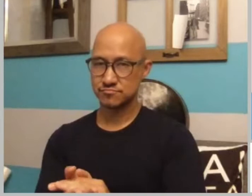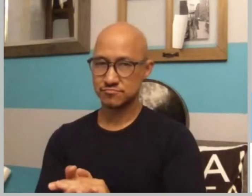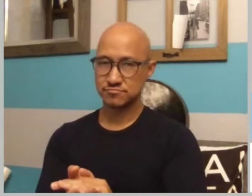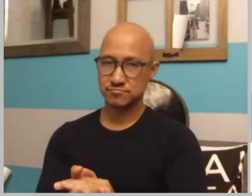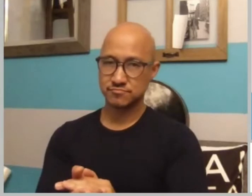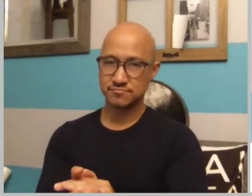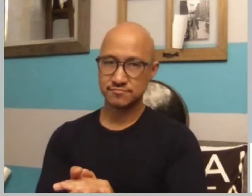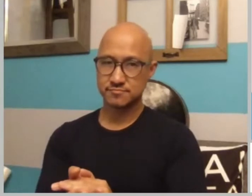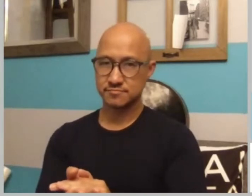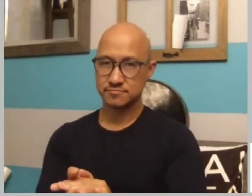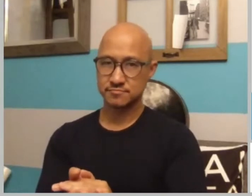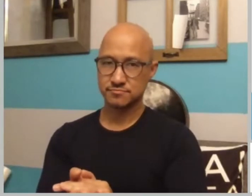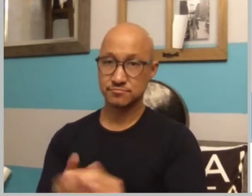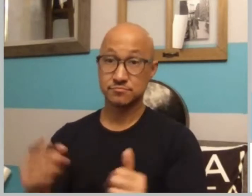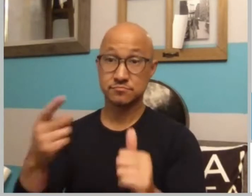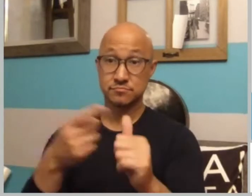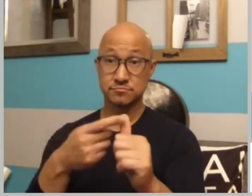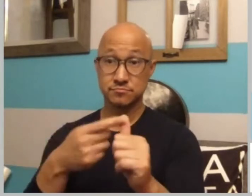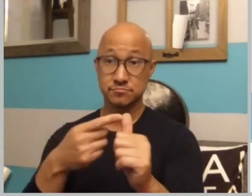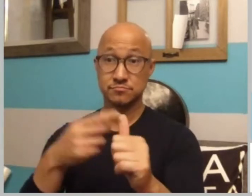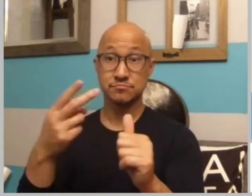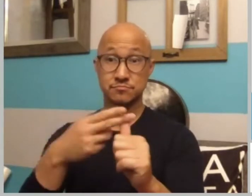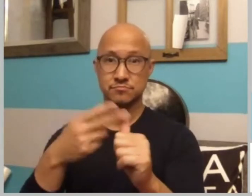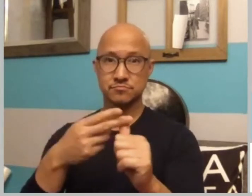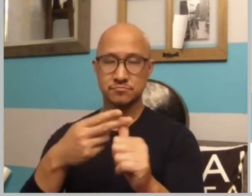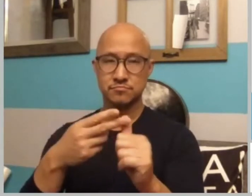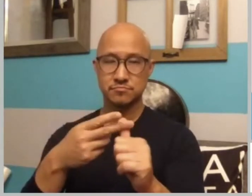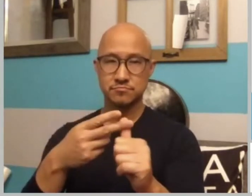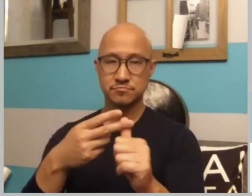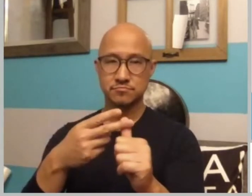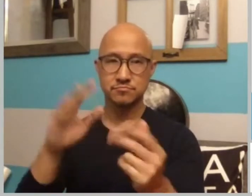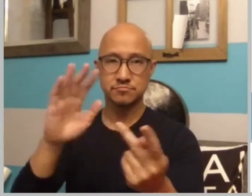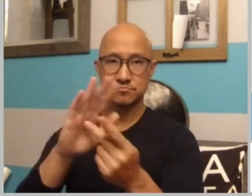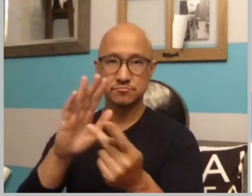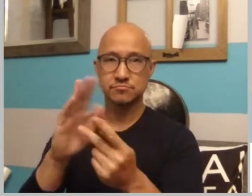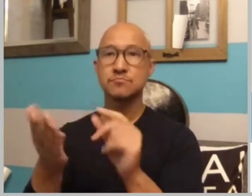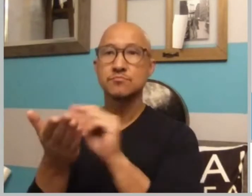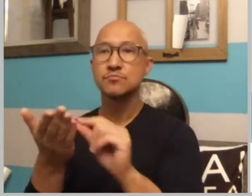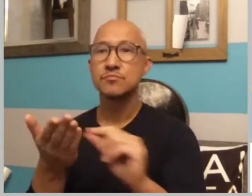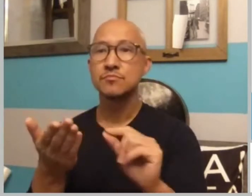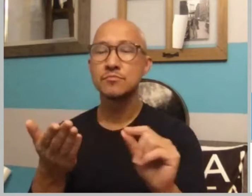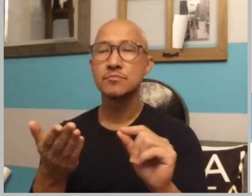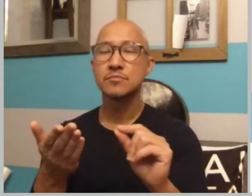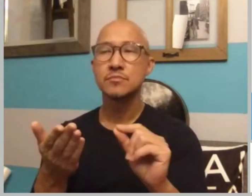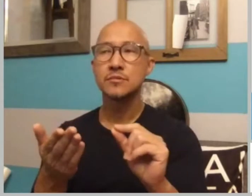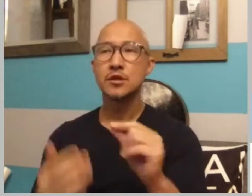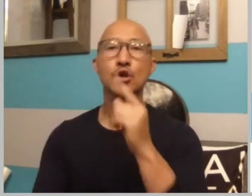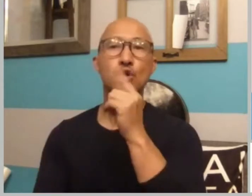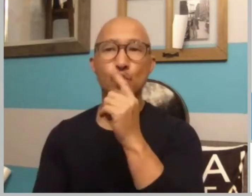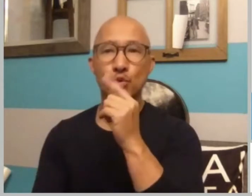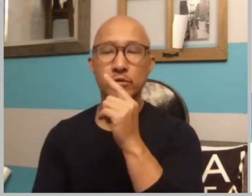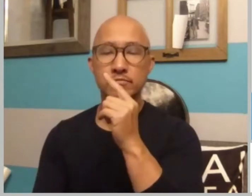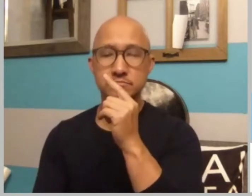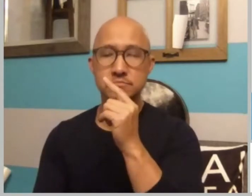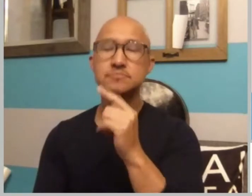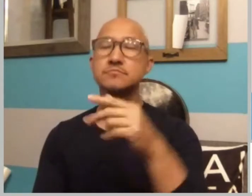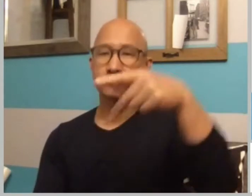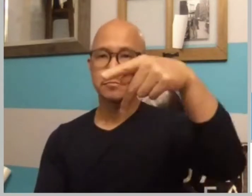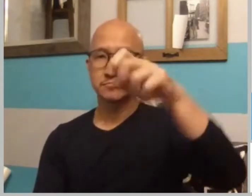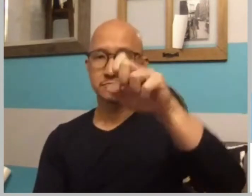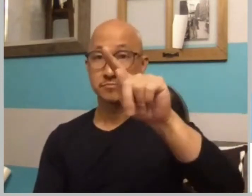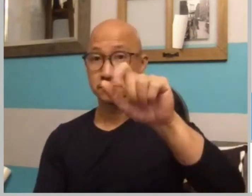AD. From Babylon, according to 1 Peter 5:13. Note, it's